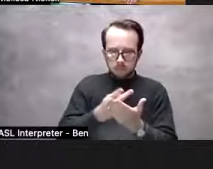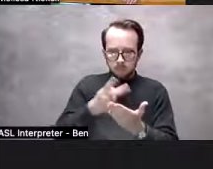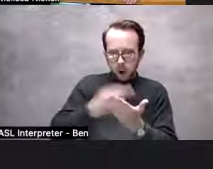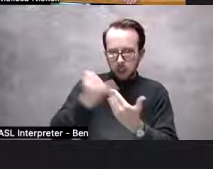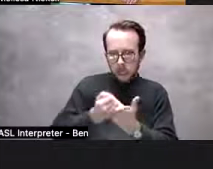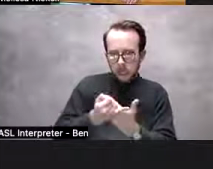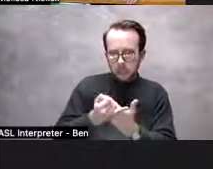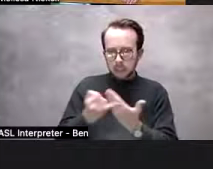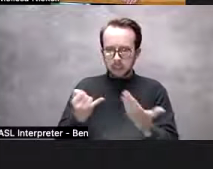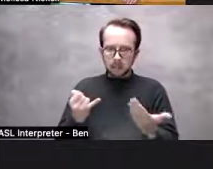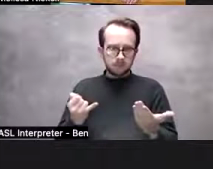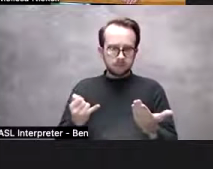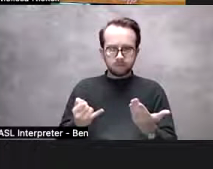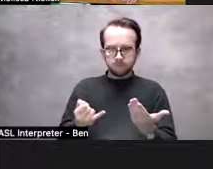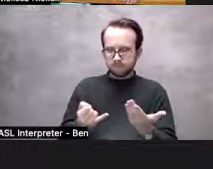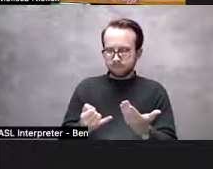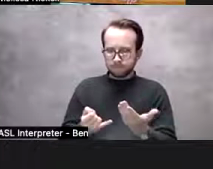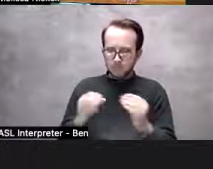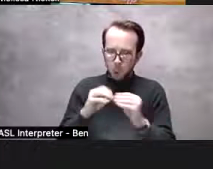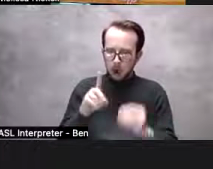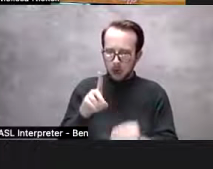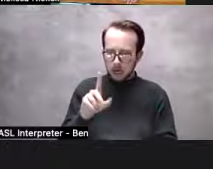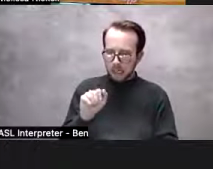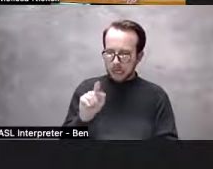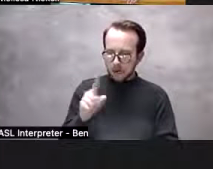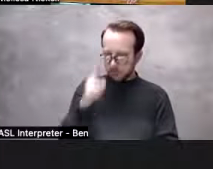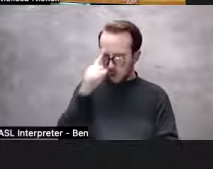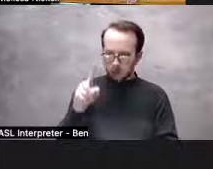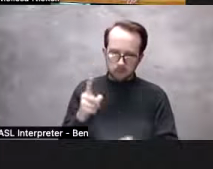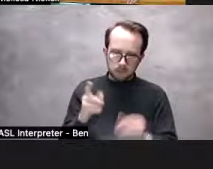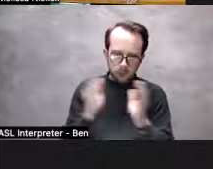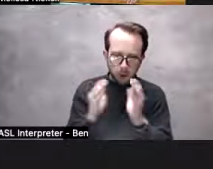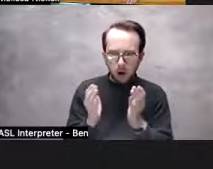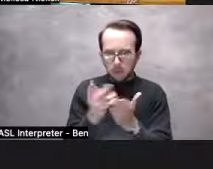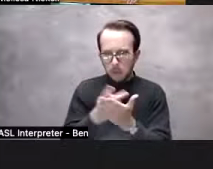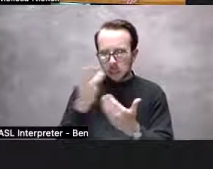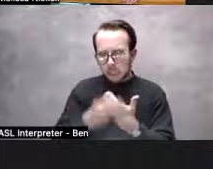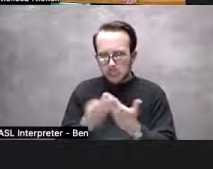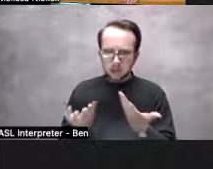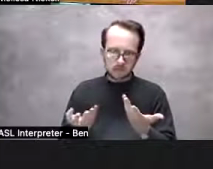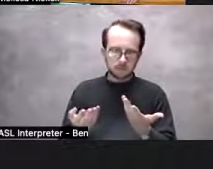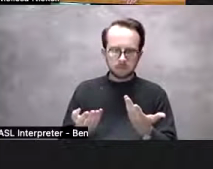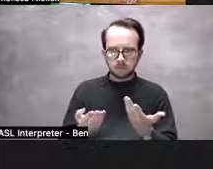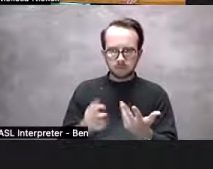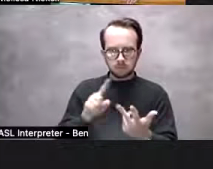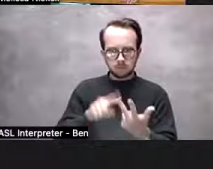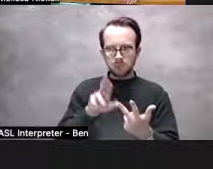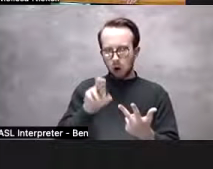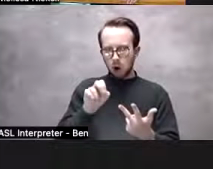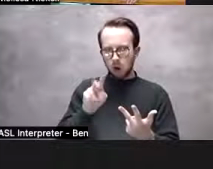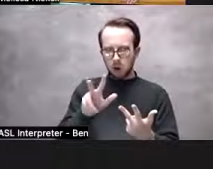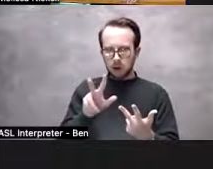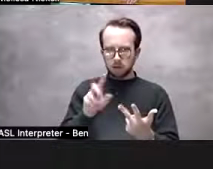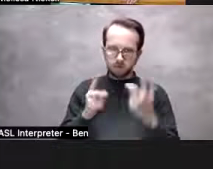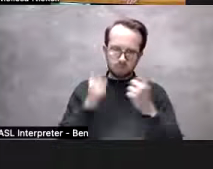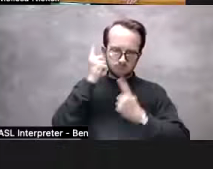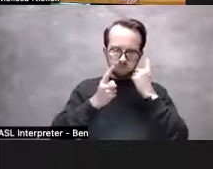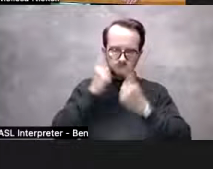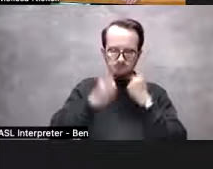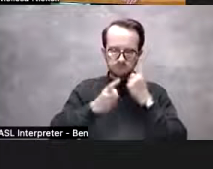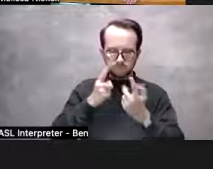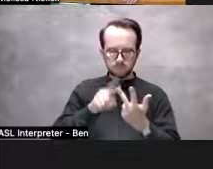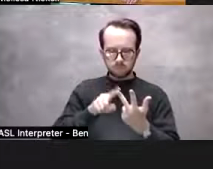larger project? Maybe you want to generate some pilot data, some feasibility data. You might want to consider R03s.